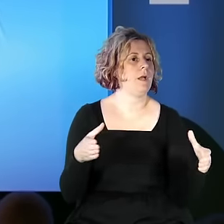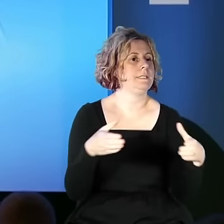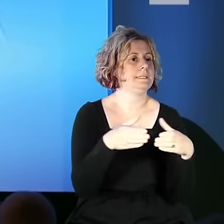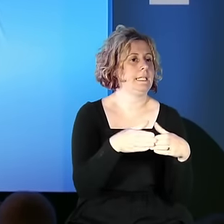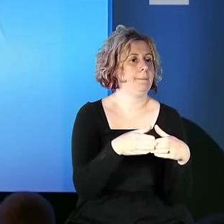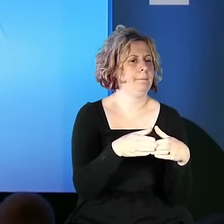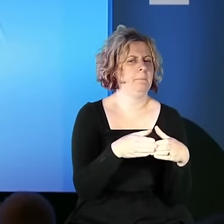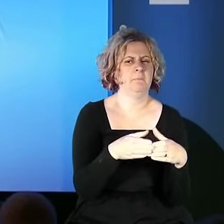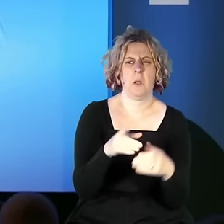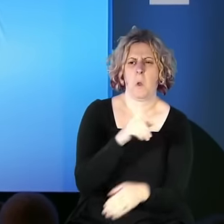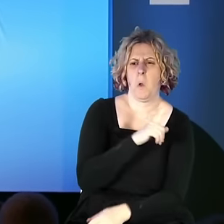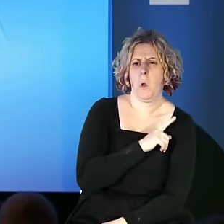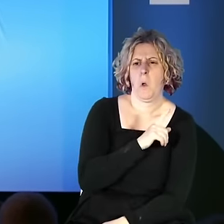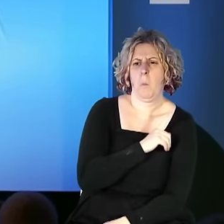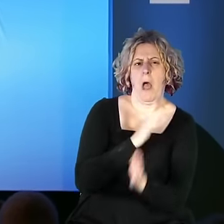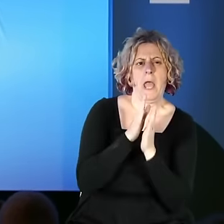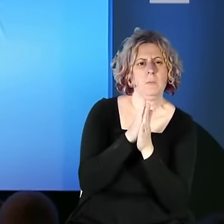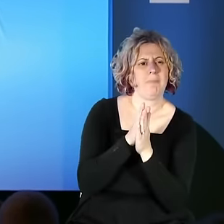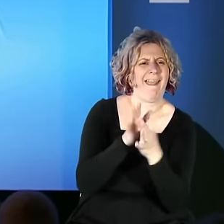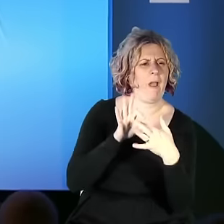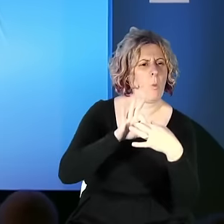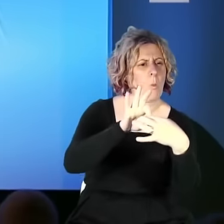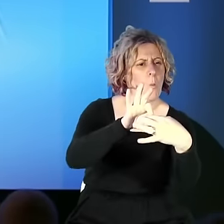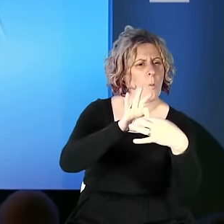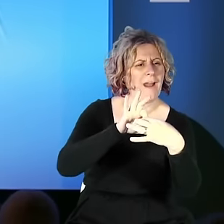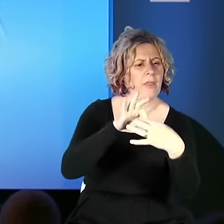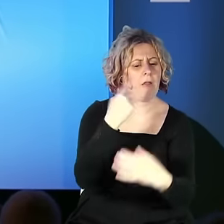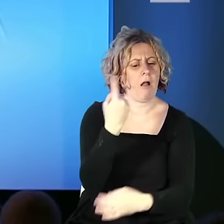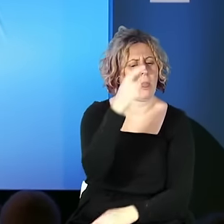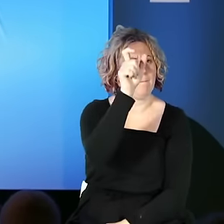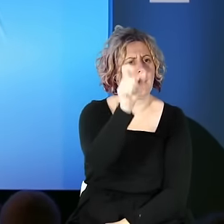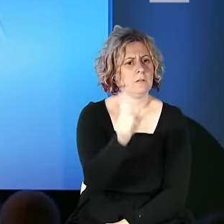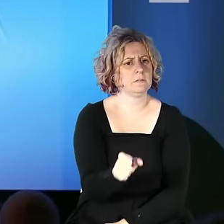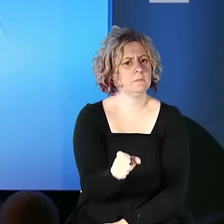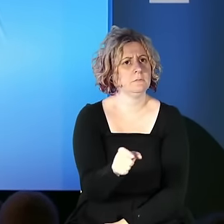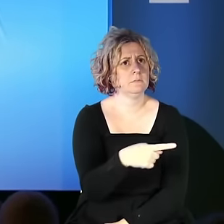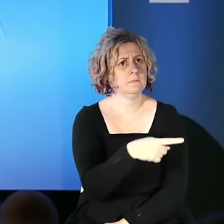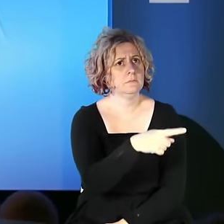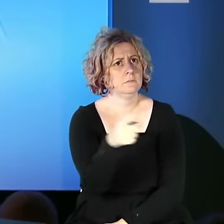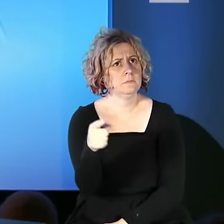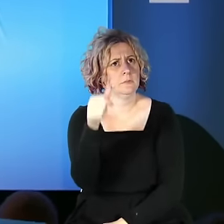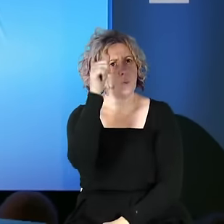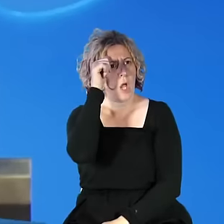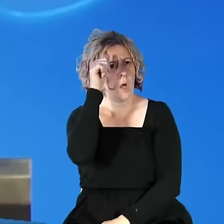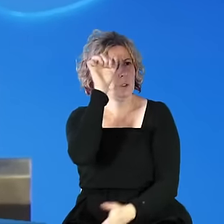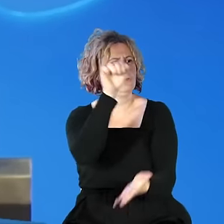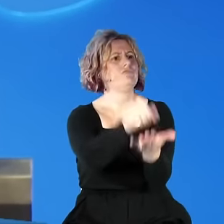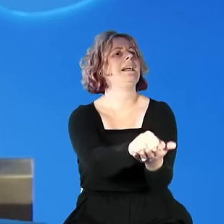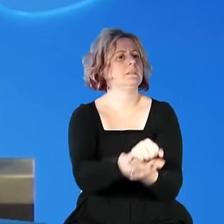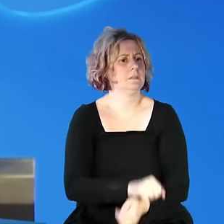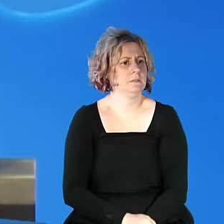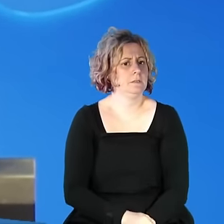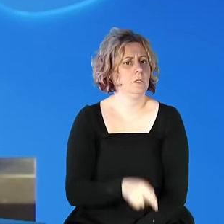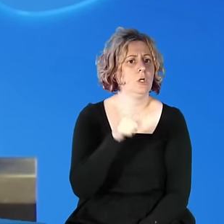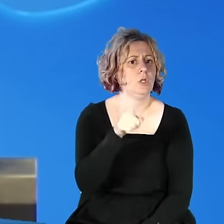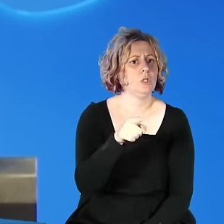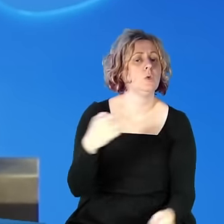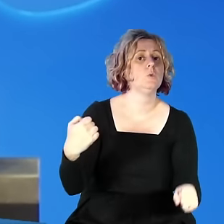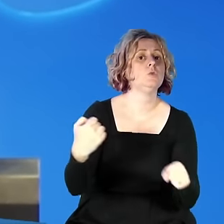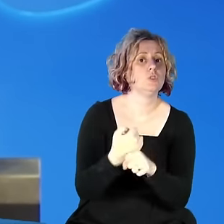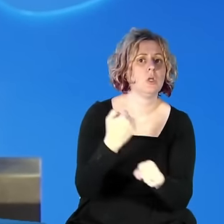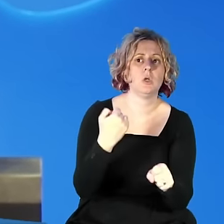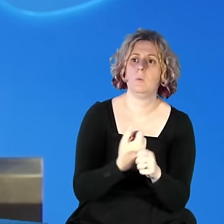know is absolutely right. What you do is always the right thing. But the way you